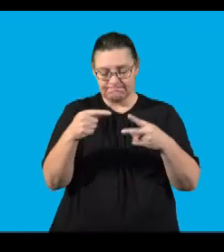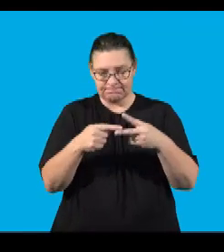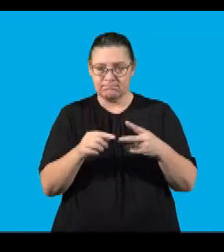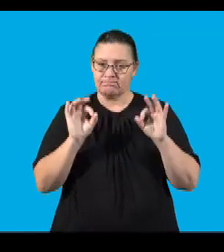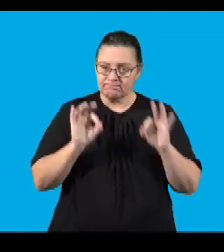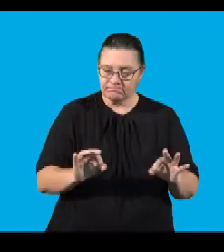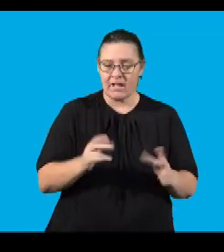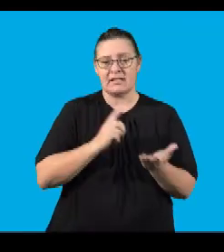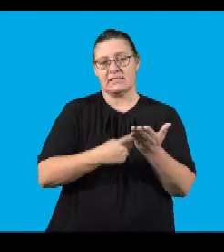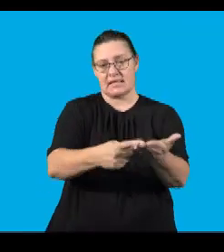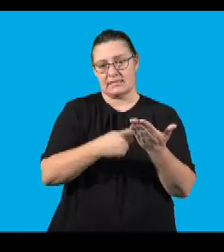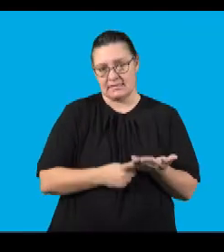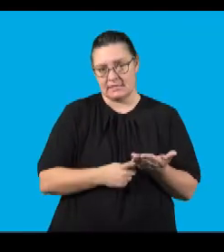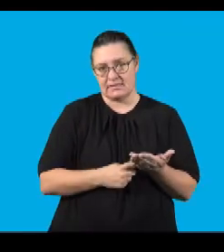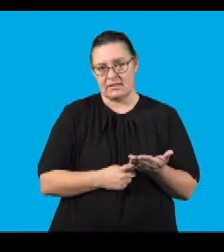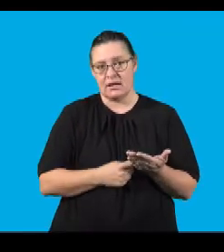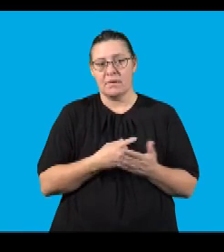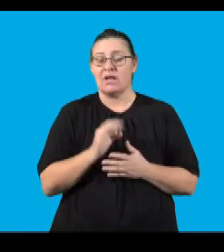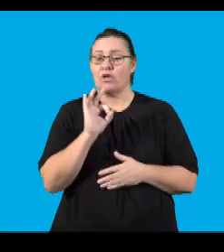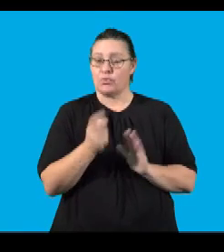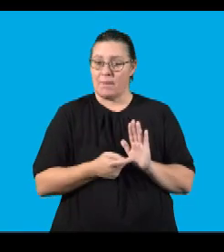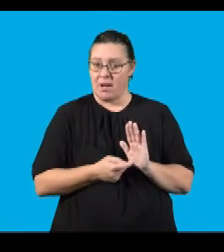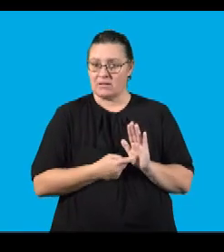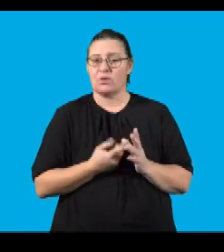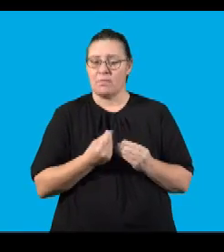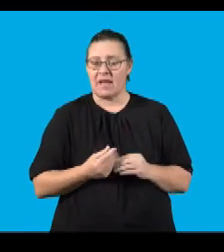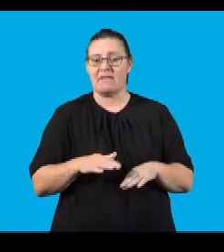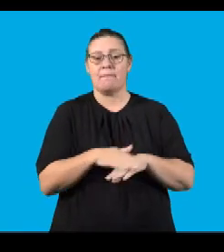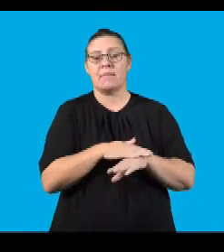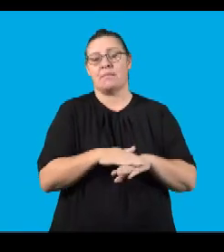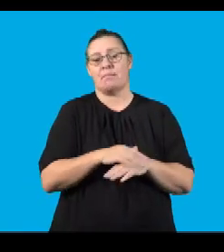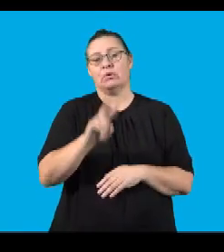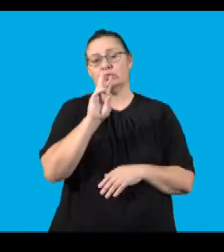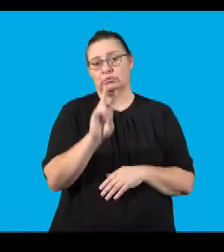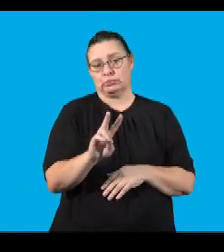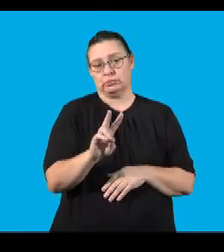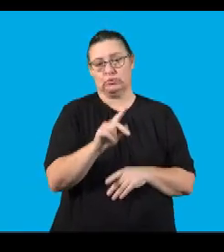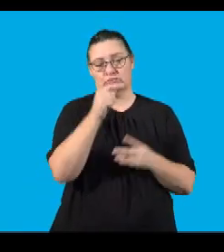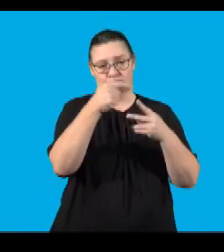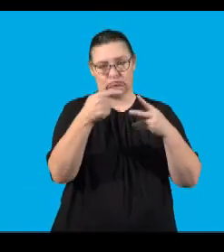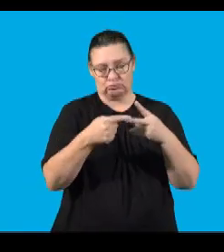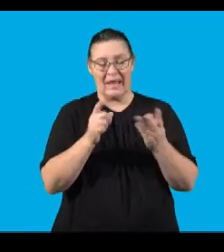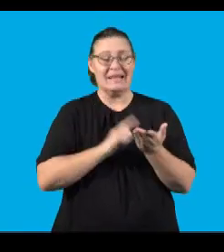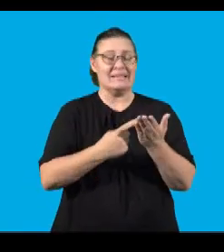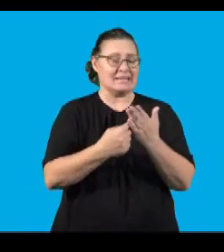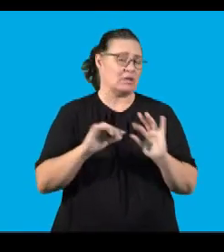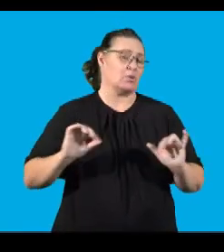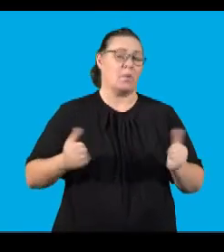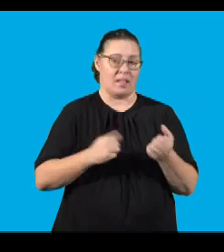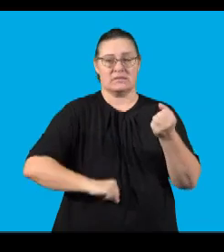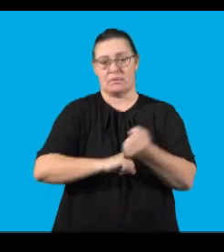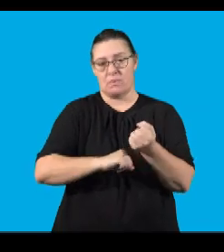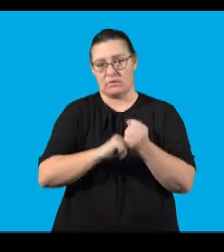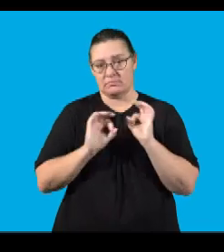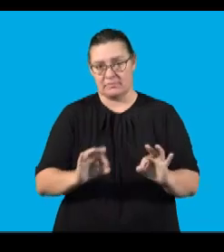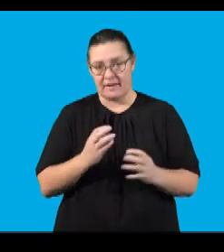are discussed. So make sure when there's a 3-mark question that you have at least 2 aspects and that they are well discussed and